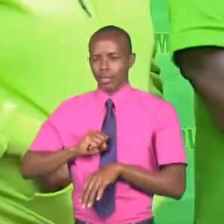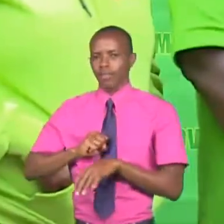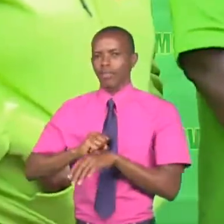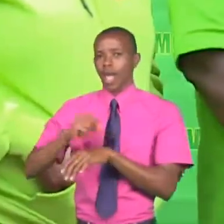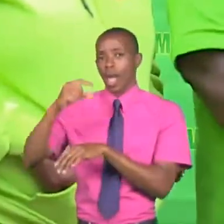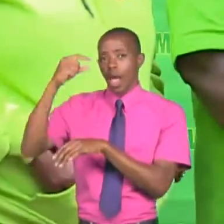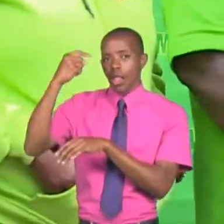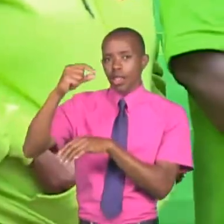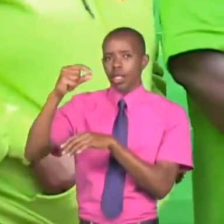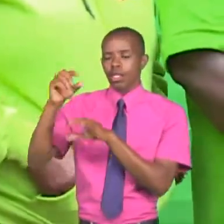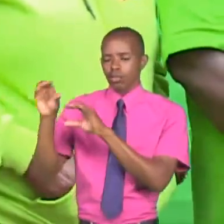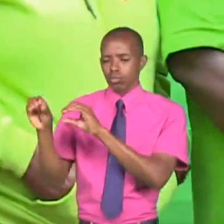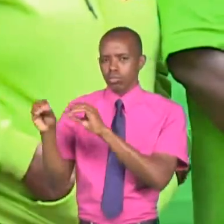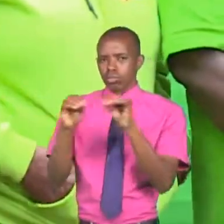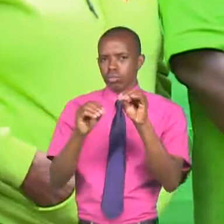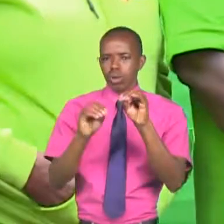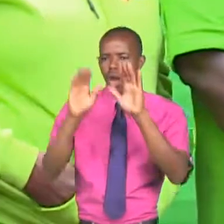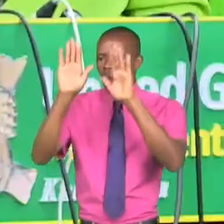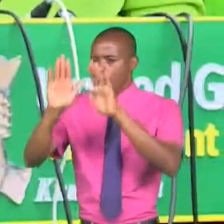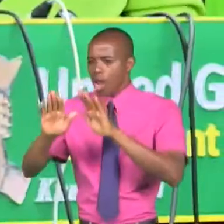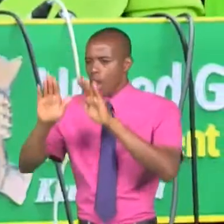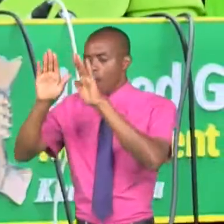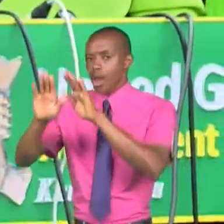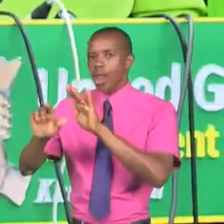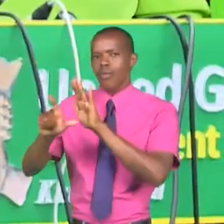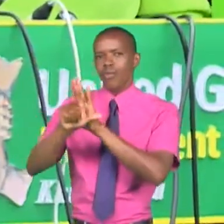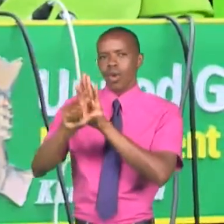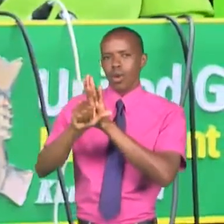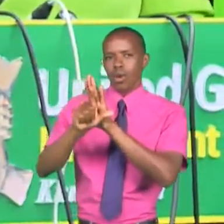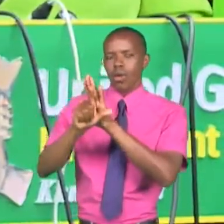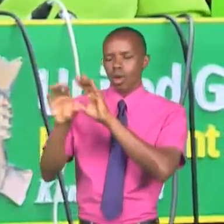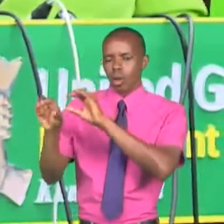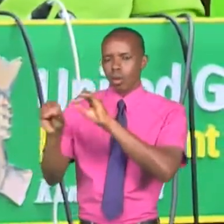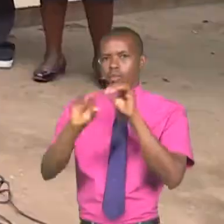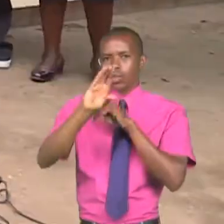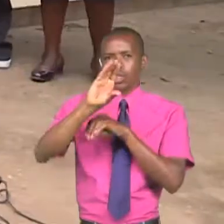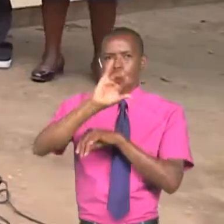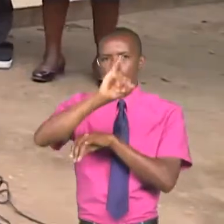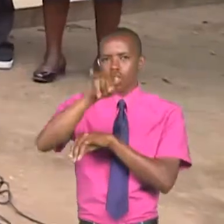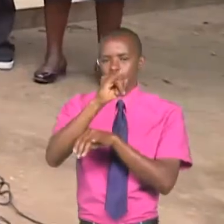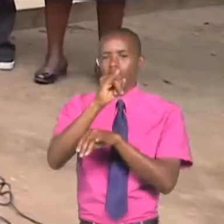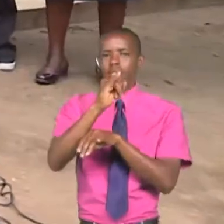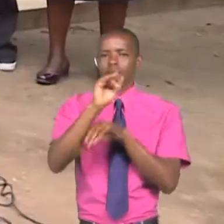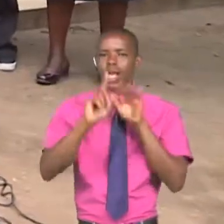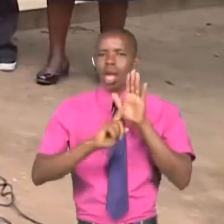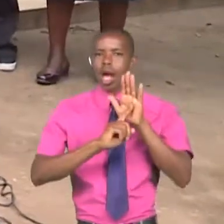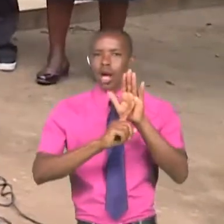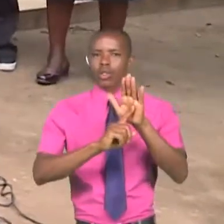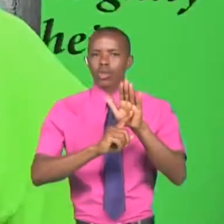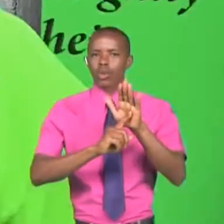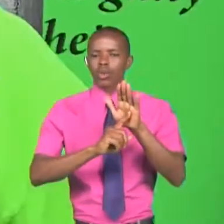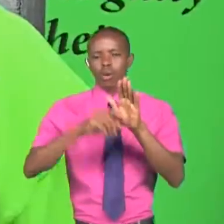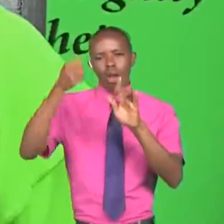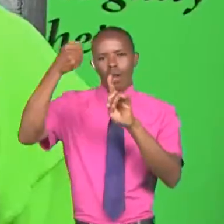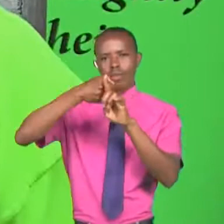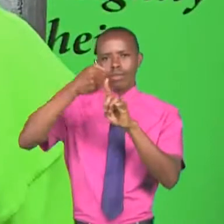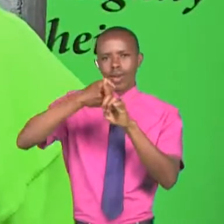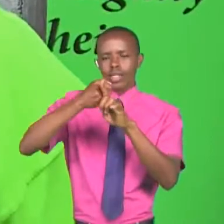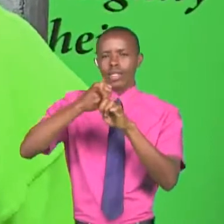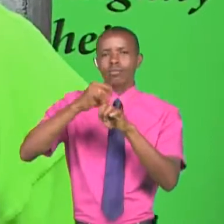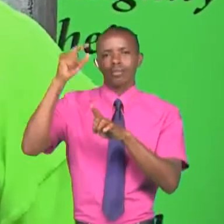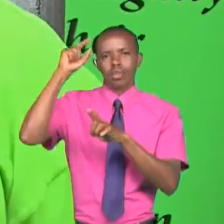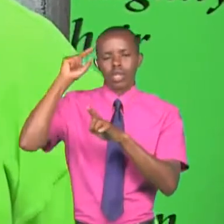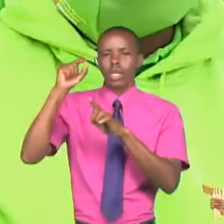Party, who have long campaigned for the legislation, have said the move by the Chief Justice was a significant step in the fight for fairer gender representation